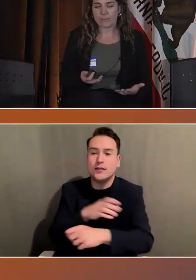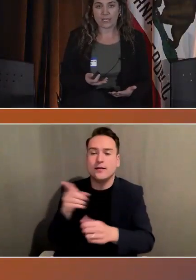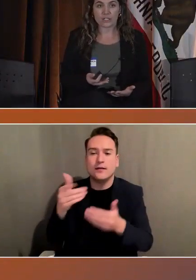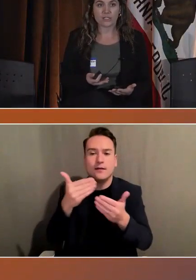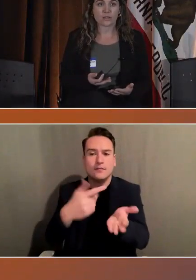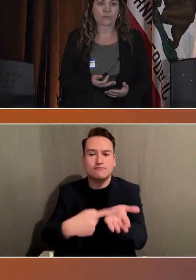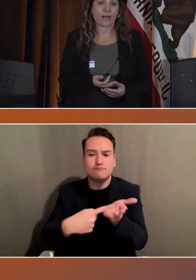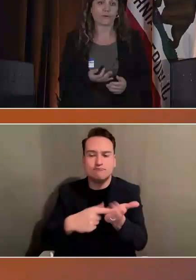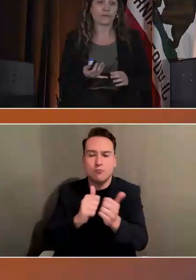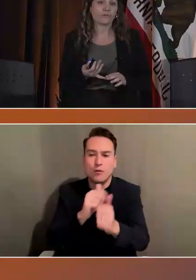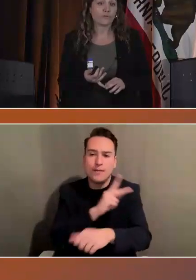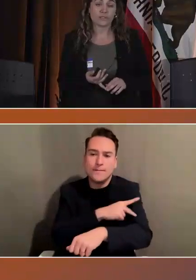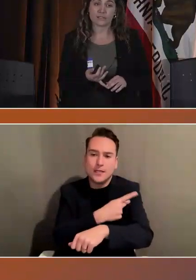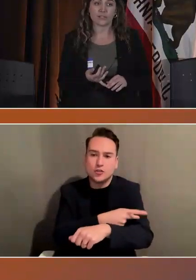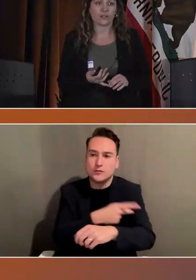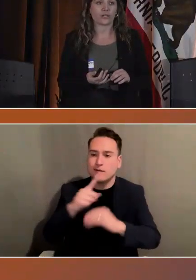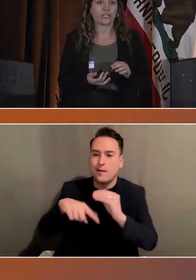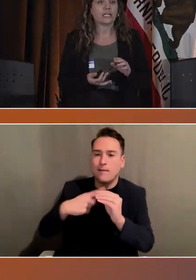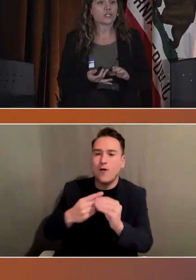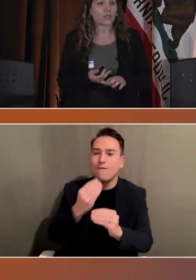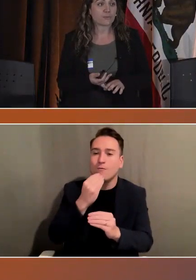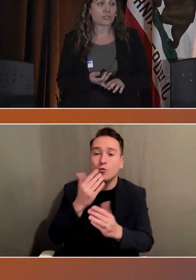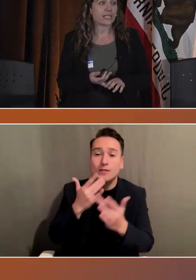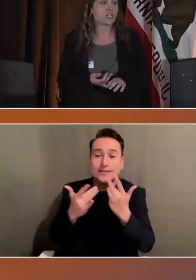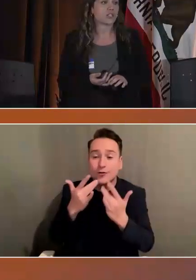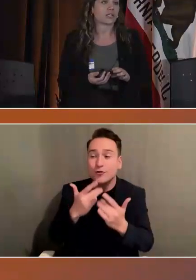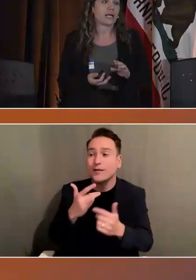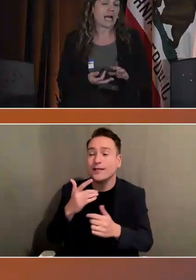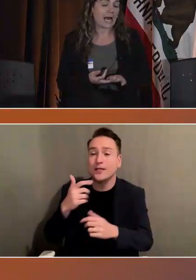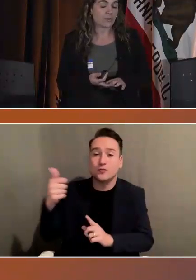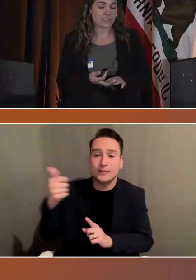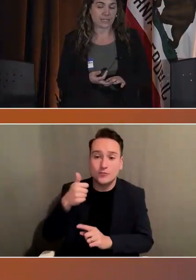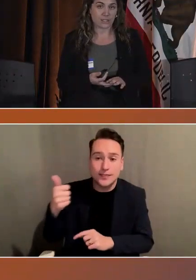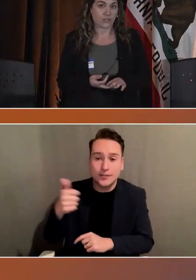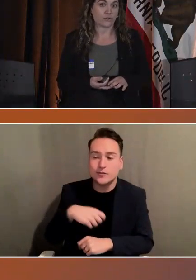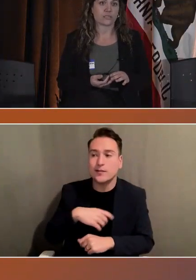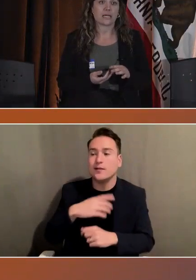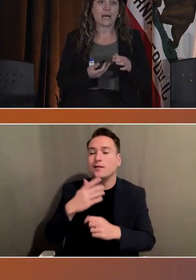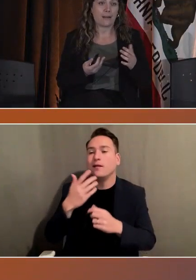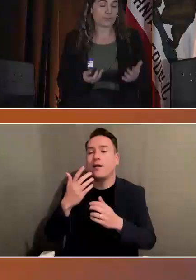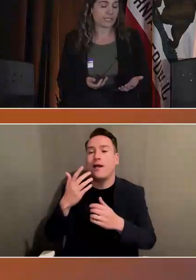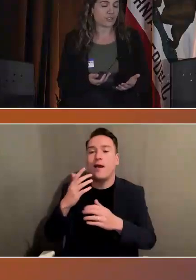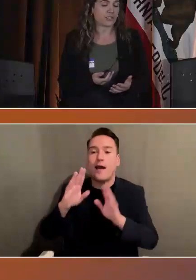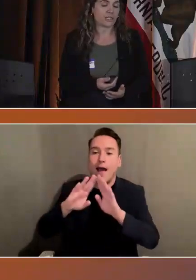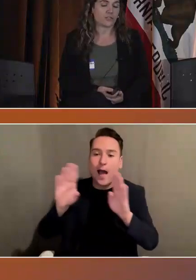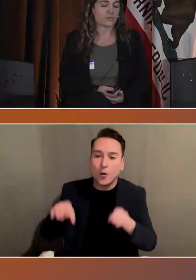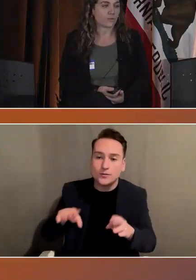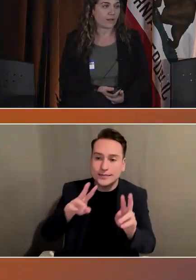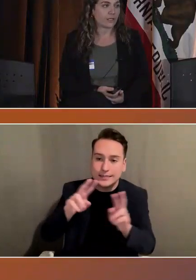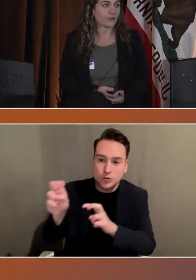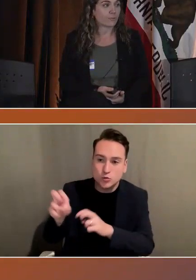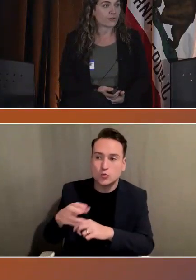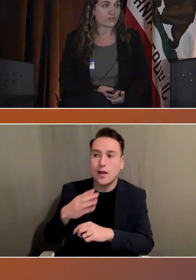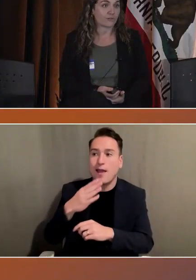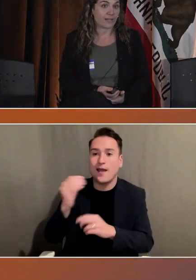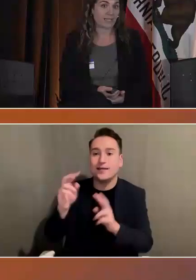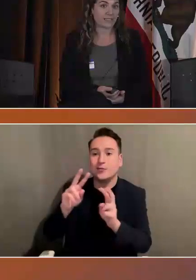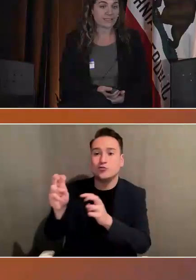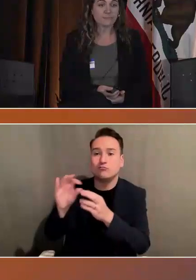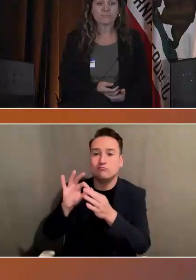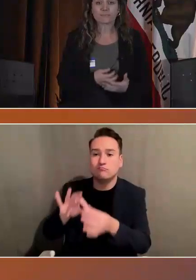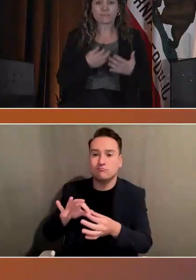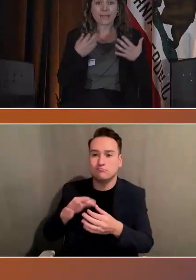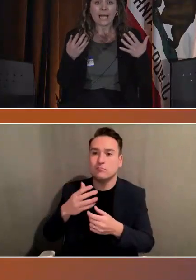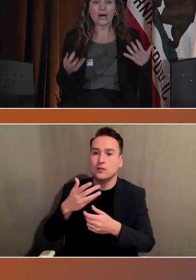their patients around food insecurity, transportation, housing issues, and potentially issues around interpersonal